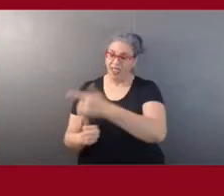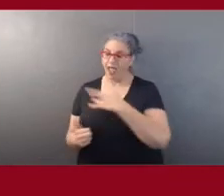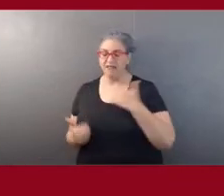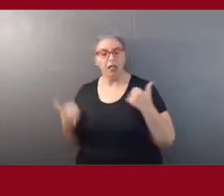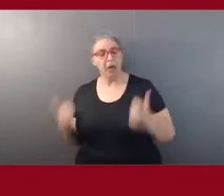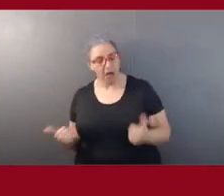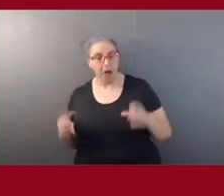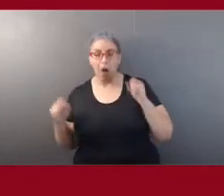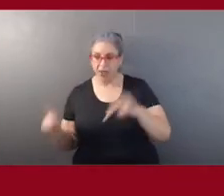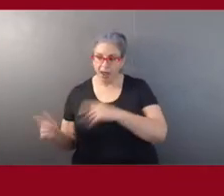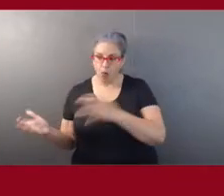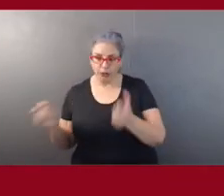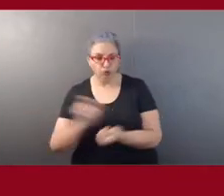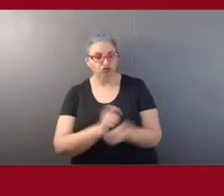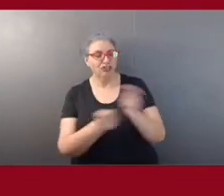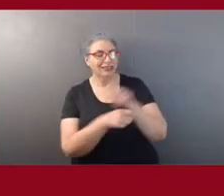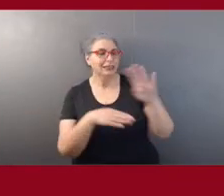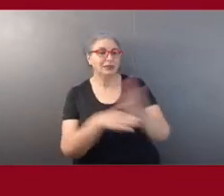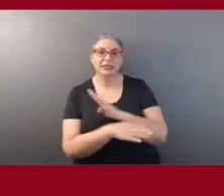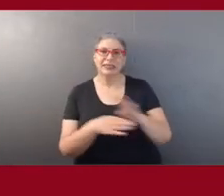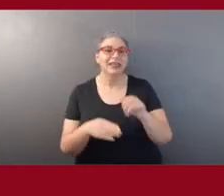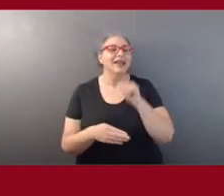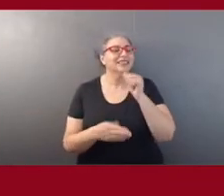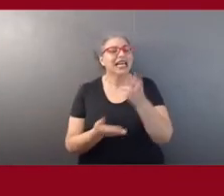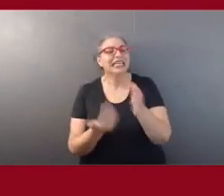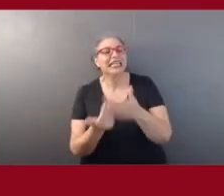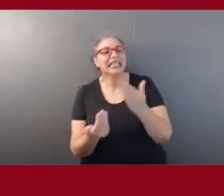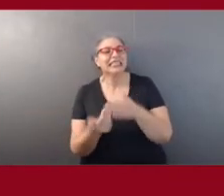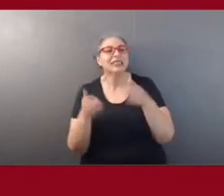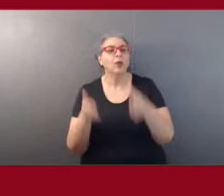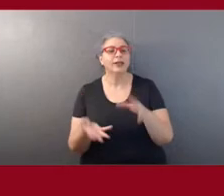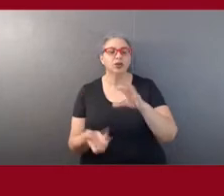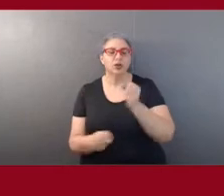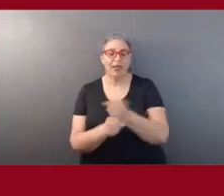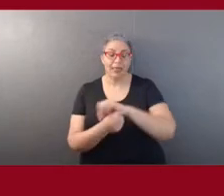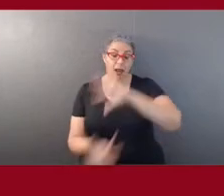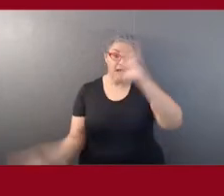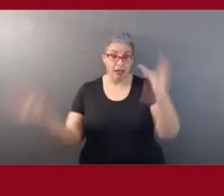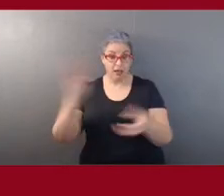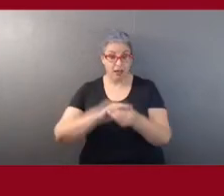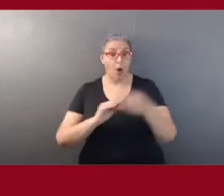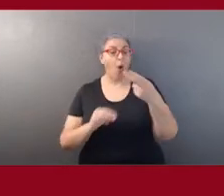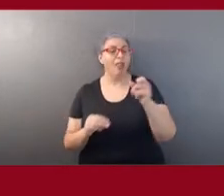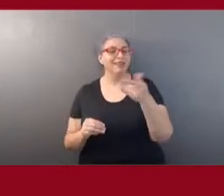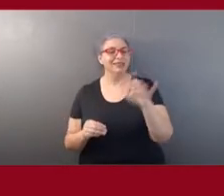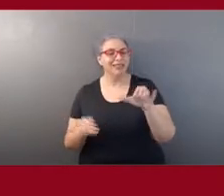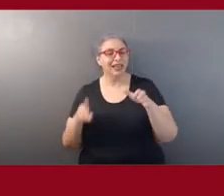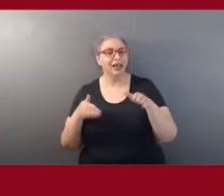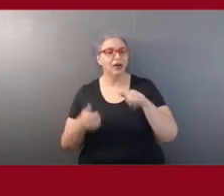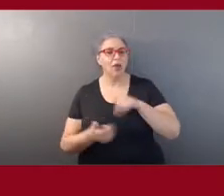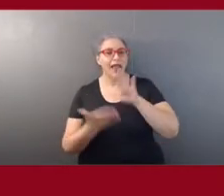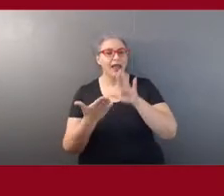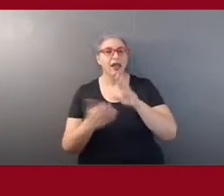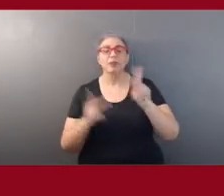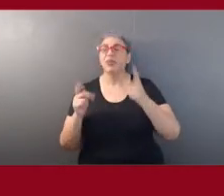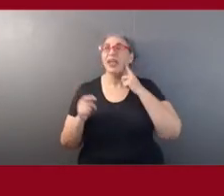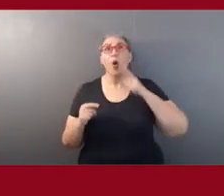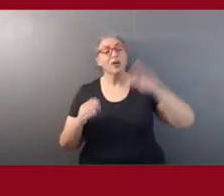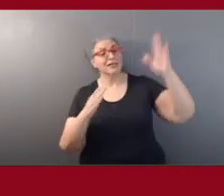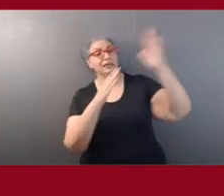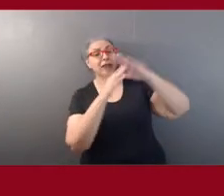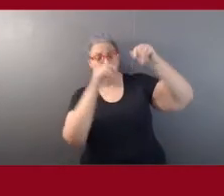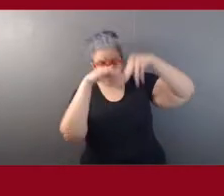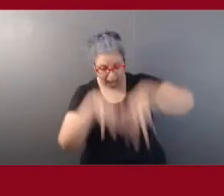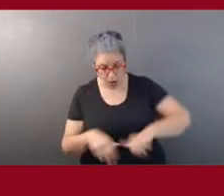approach to changing the industry? Like there's so many different facets. I think that a lot of people think about it as like, it's a top-down approach, or they're like,